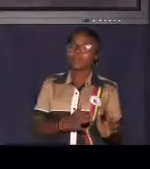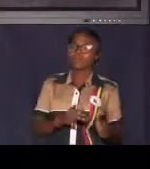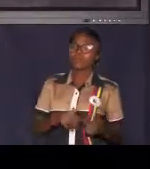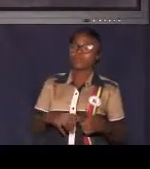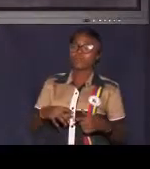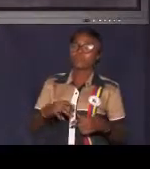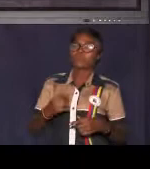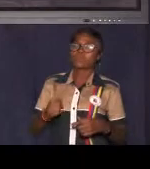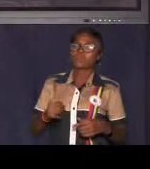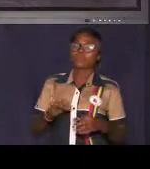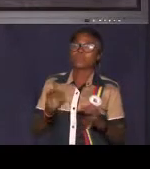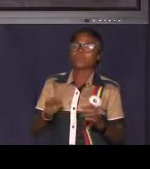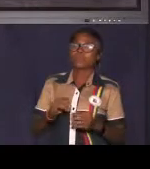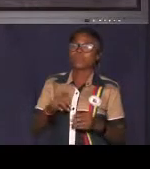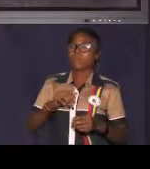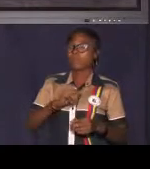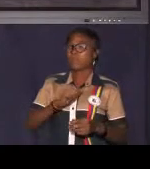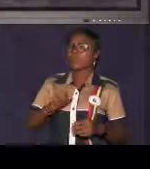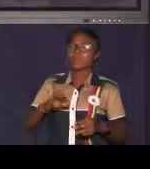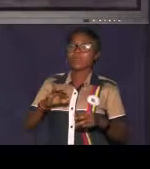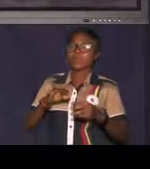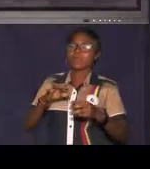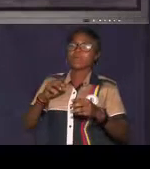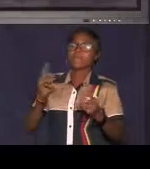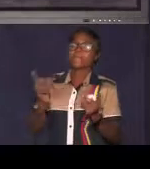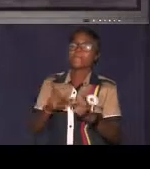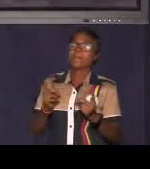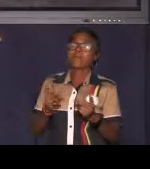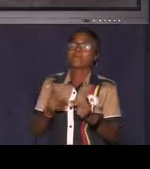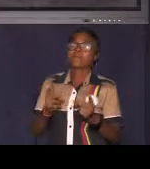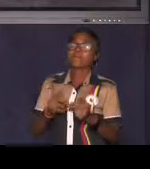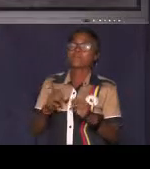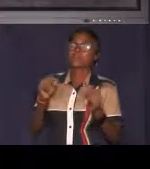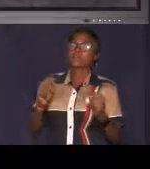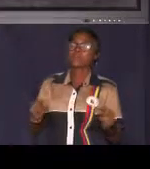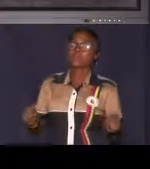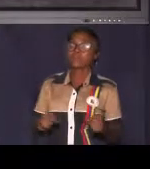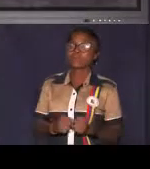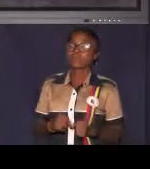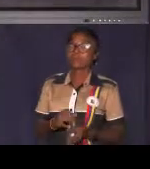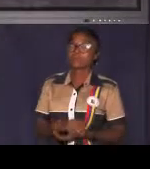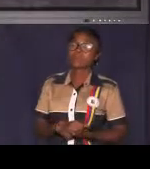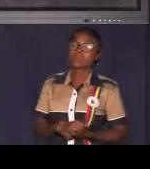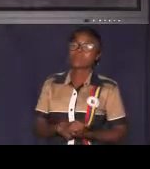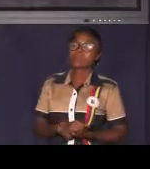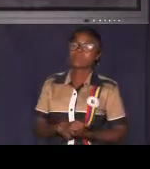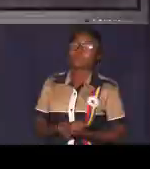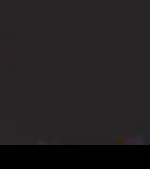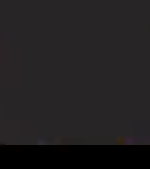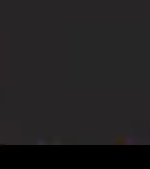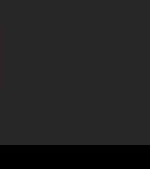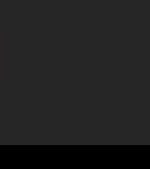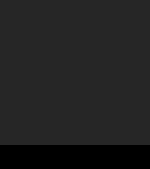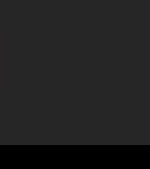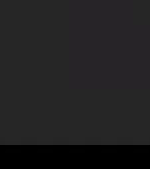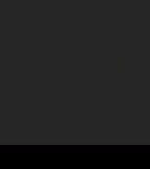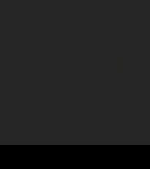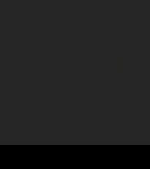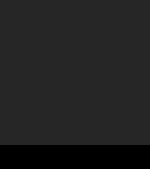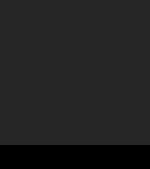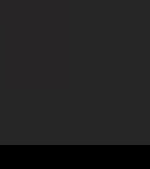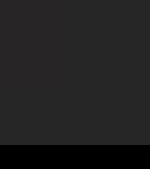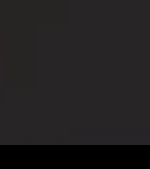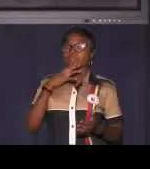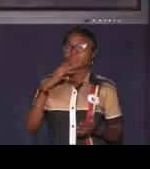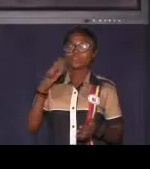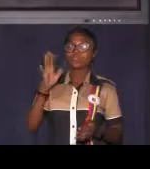arrange it to form a perfect square, on one side you will have 14 squares, and by the base you will have 14 squares. Now, here